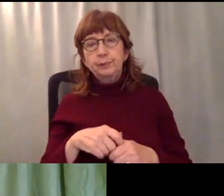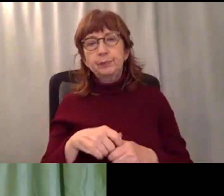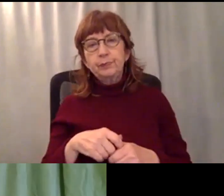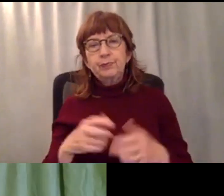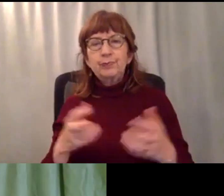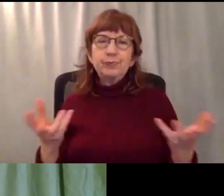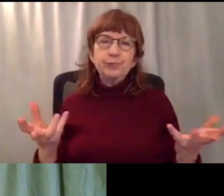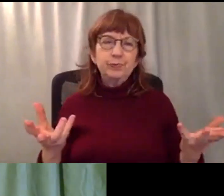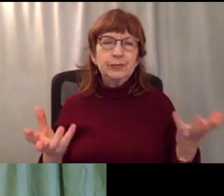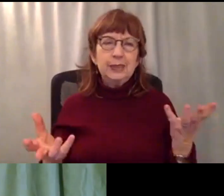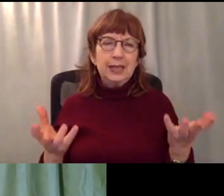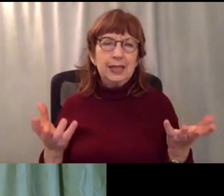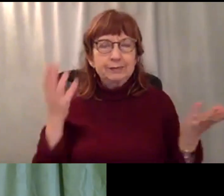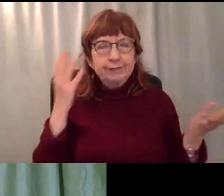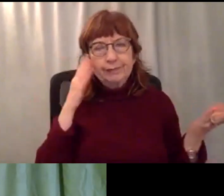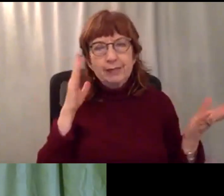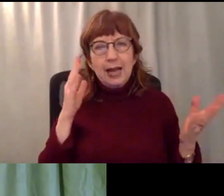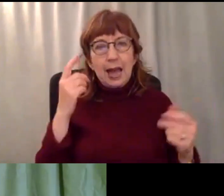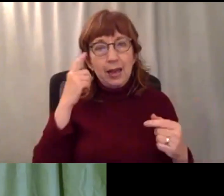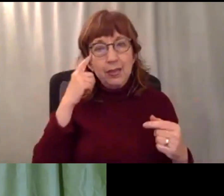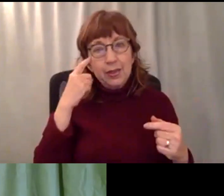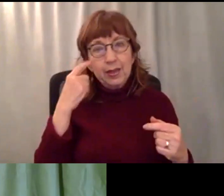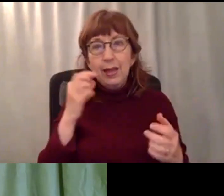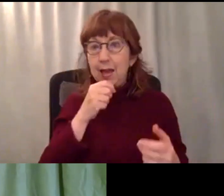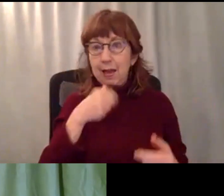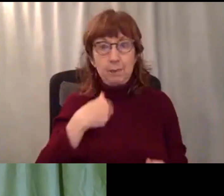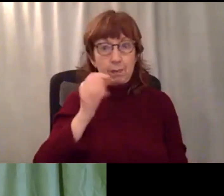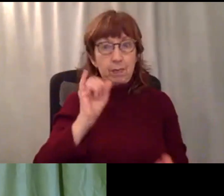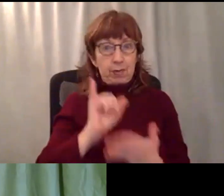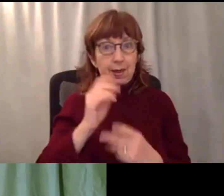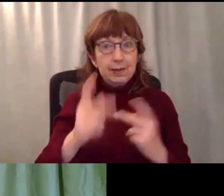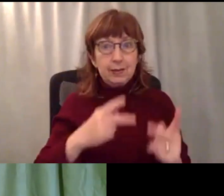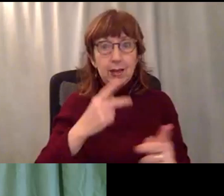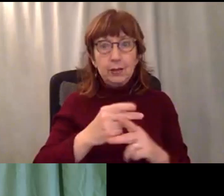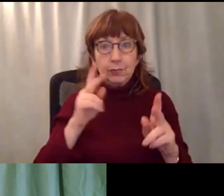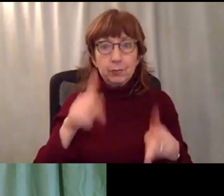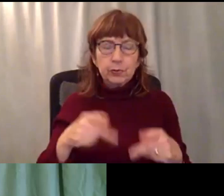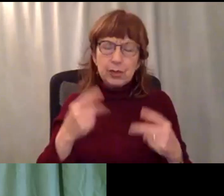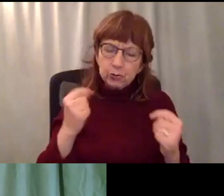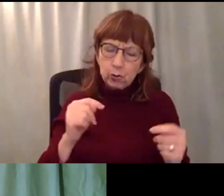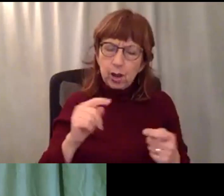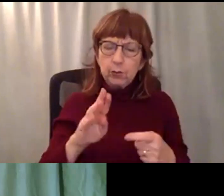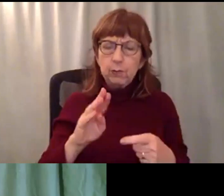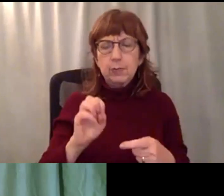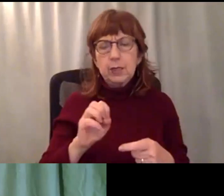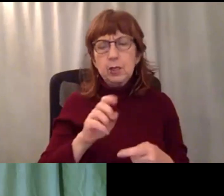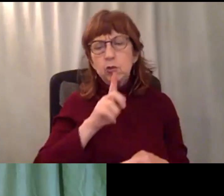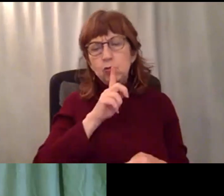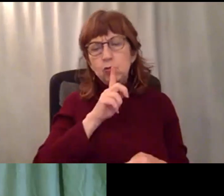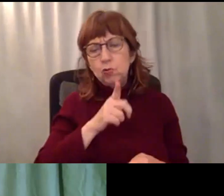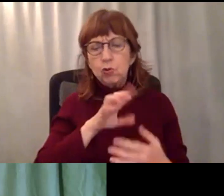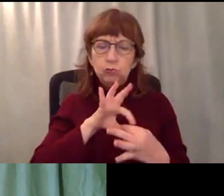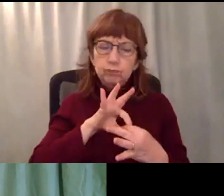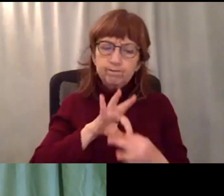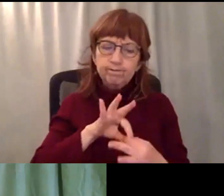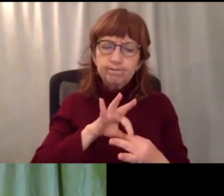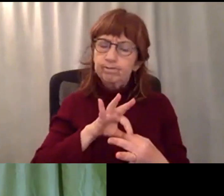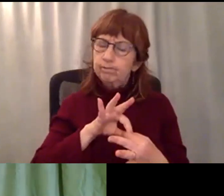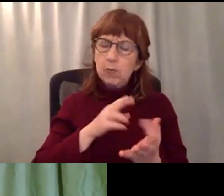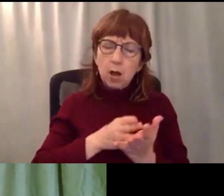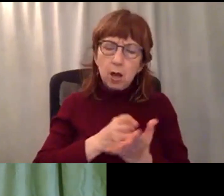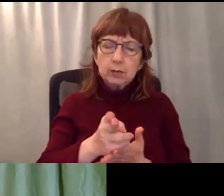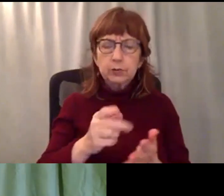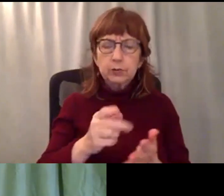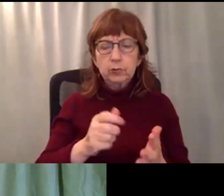I don't know. I mean, I think I'm that kind of person. I definitely try to be true to myself and to my